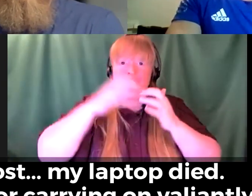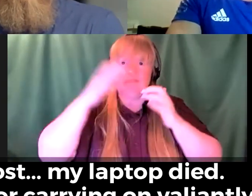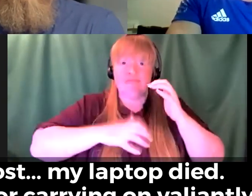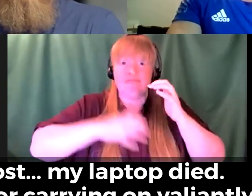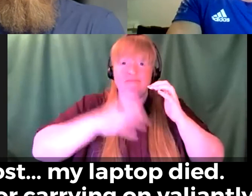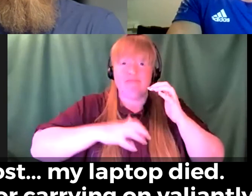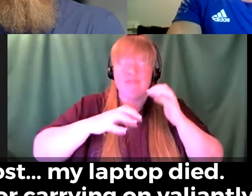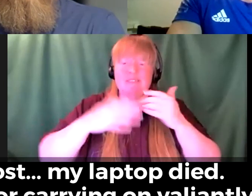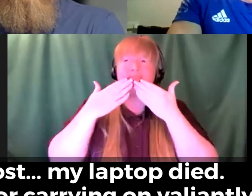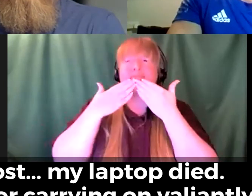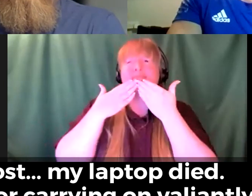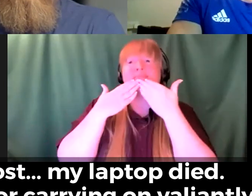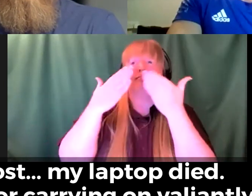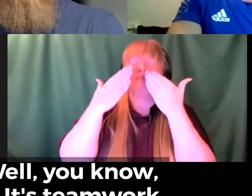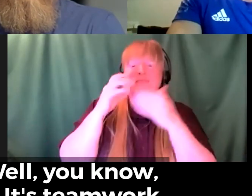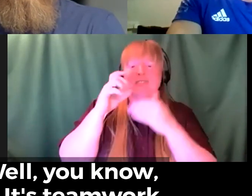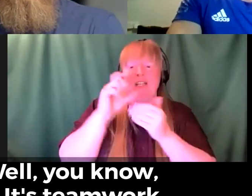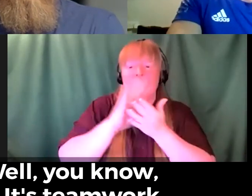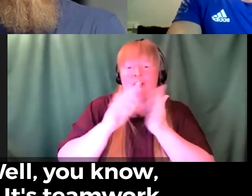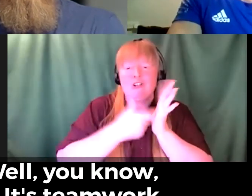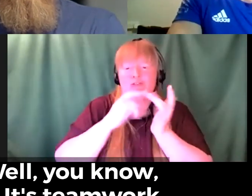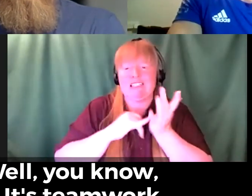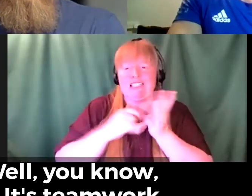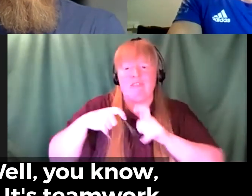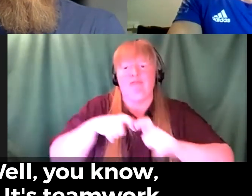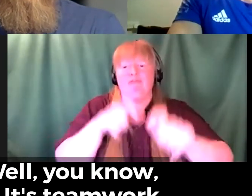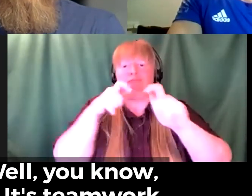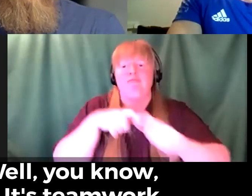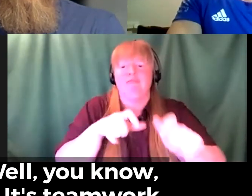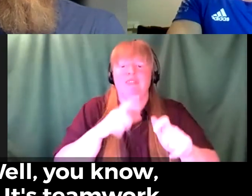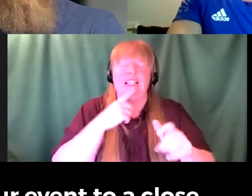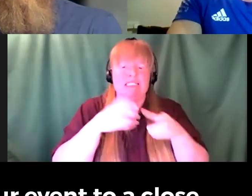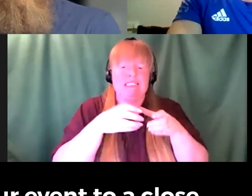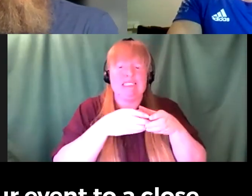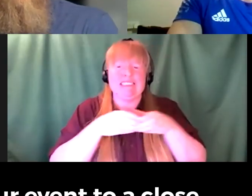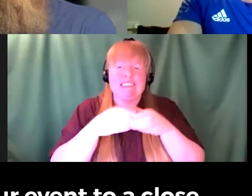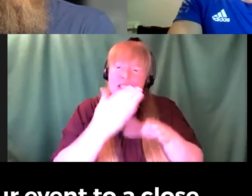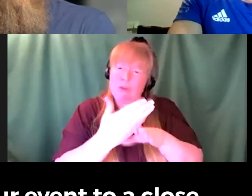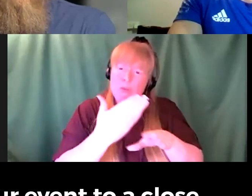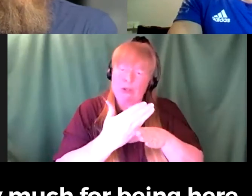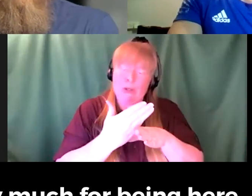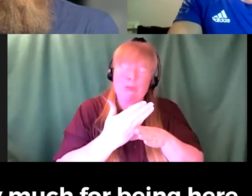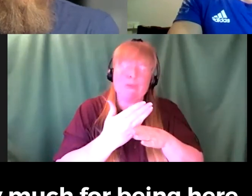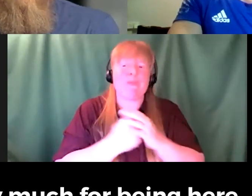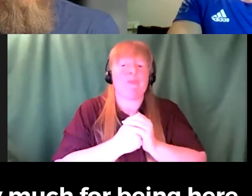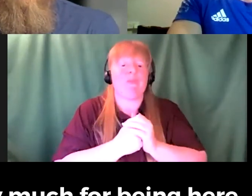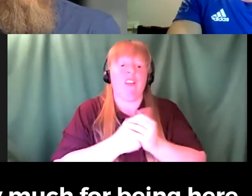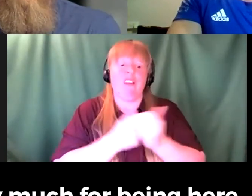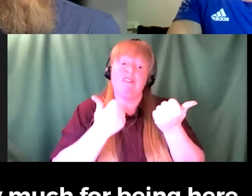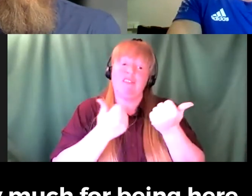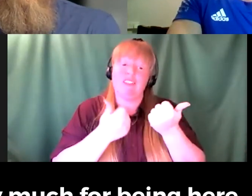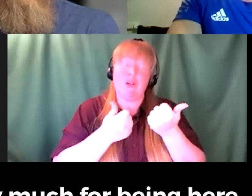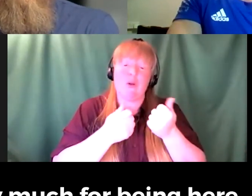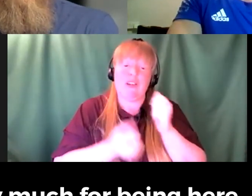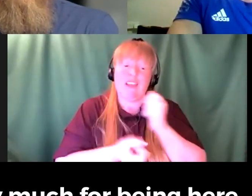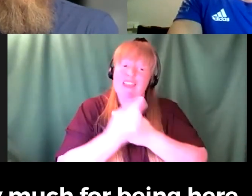for carrying on valiantly. Well, you know, we get there. It's teamwork. So that brings our event to a close. So thank